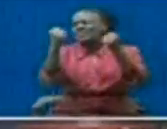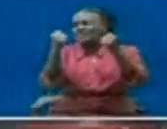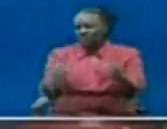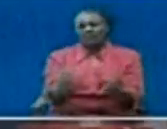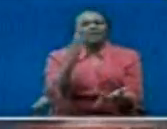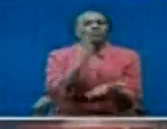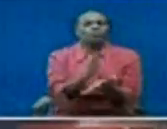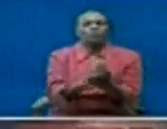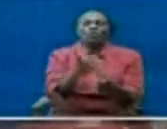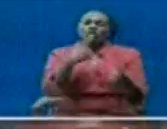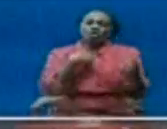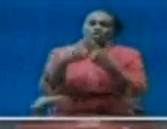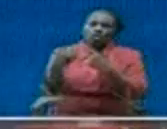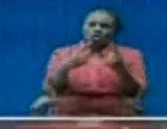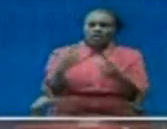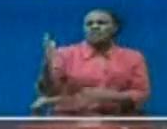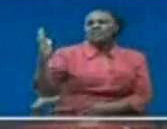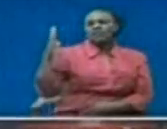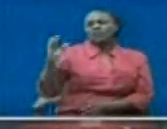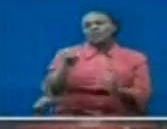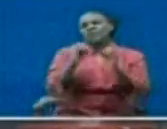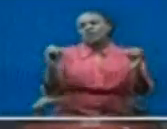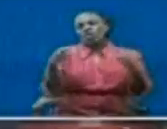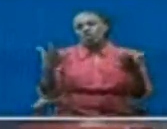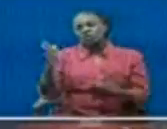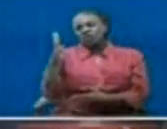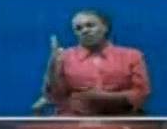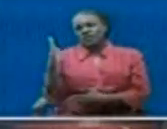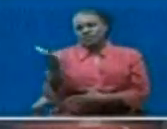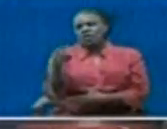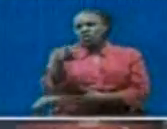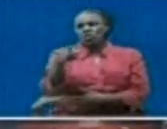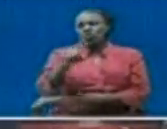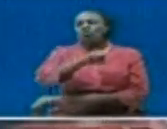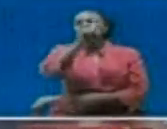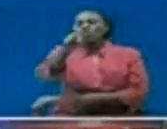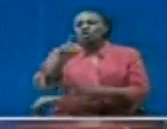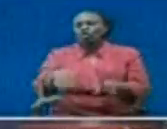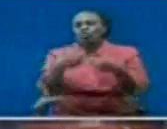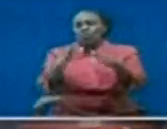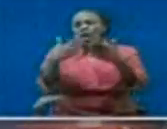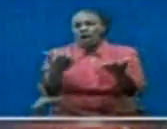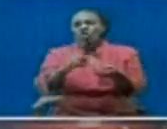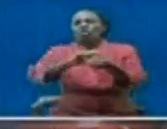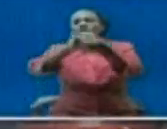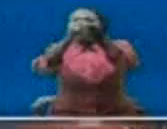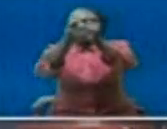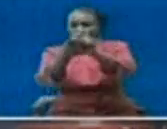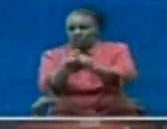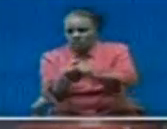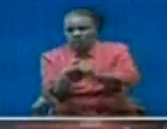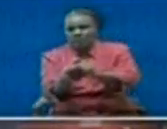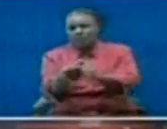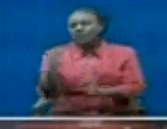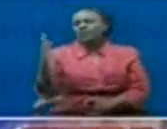different set. When you talk about insecurity or security, how will you craft the question? Is it to reform